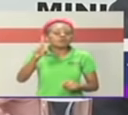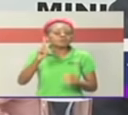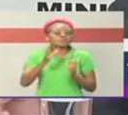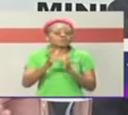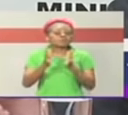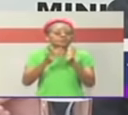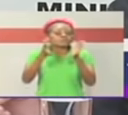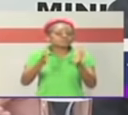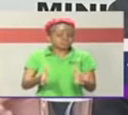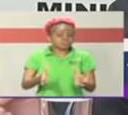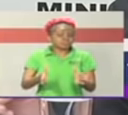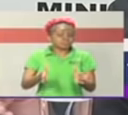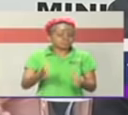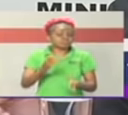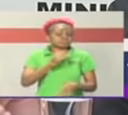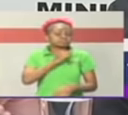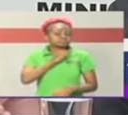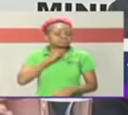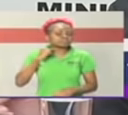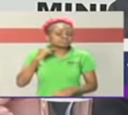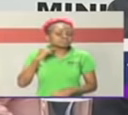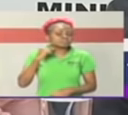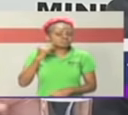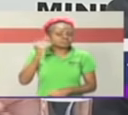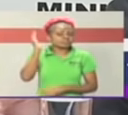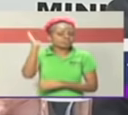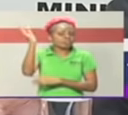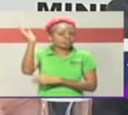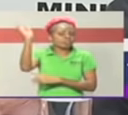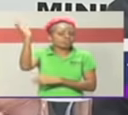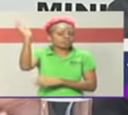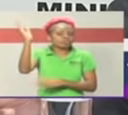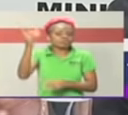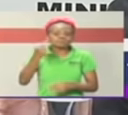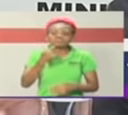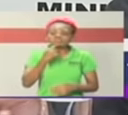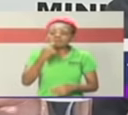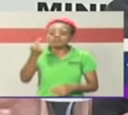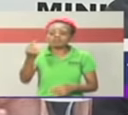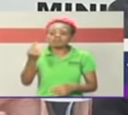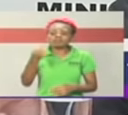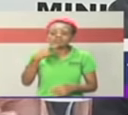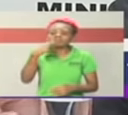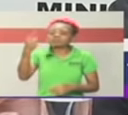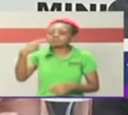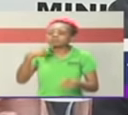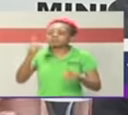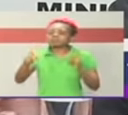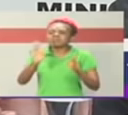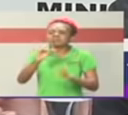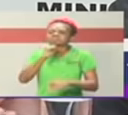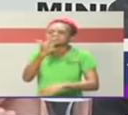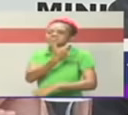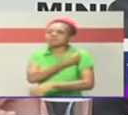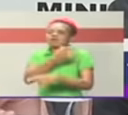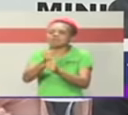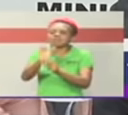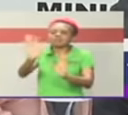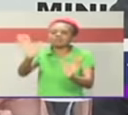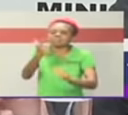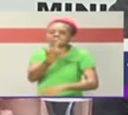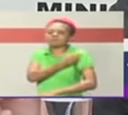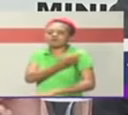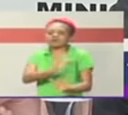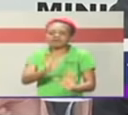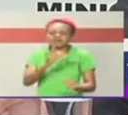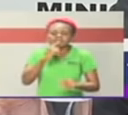and at least he had the guts to come out and openly say and discourage people from being vaccinated. My fear